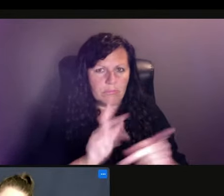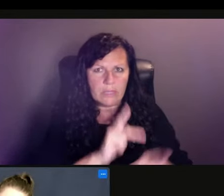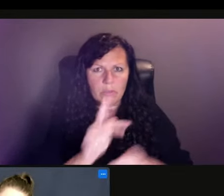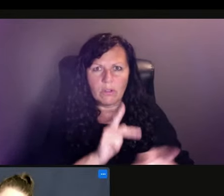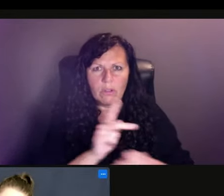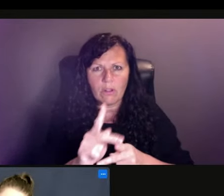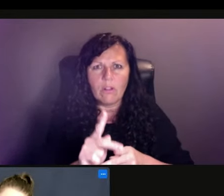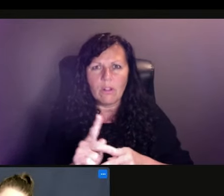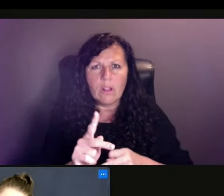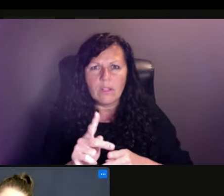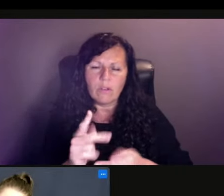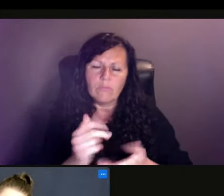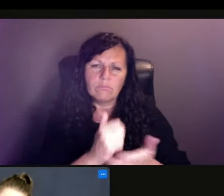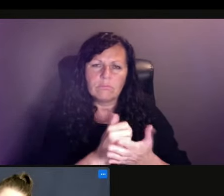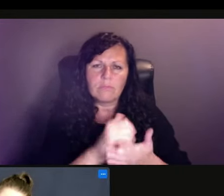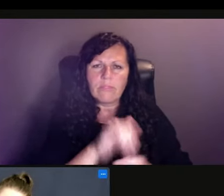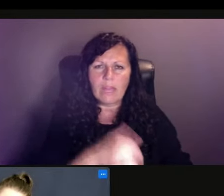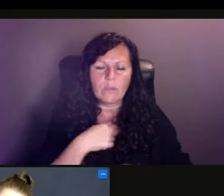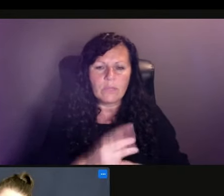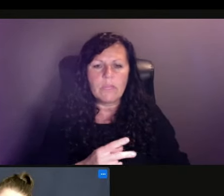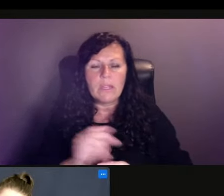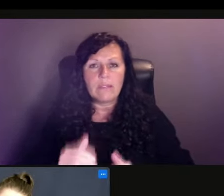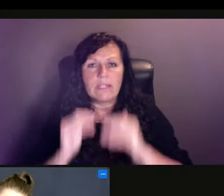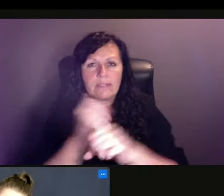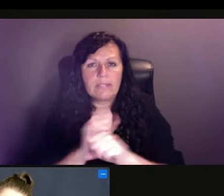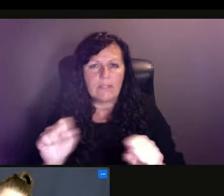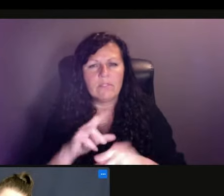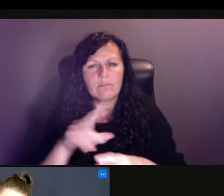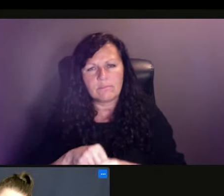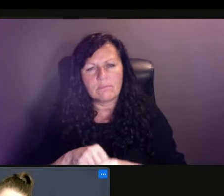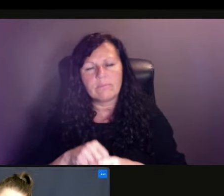up is safety. And of course, I would put our fire and police